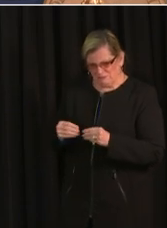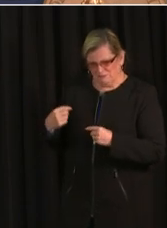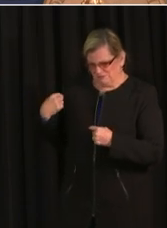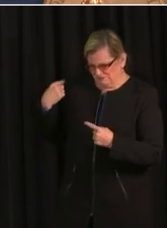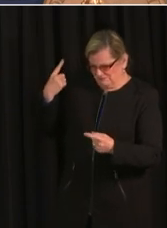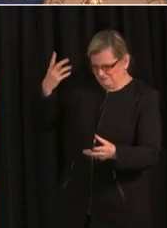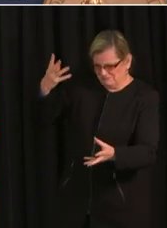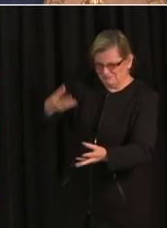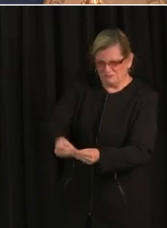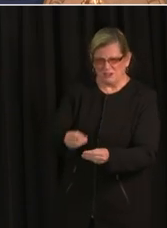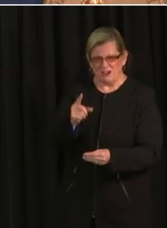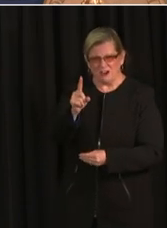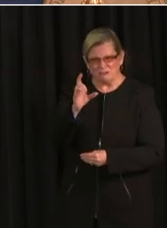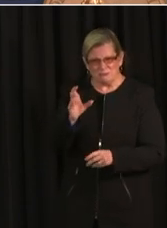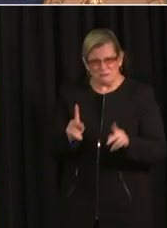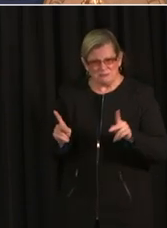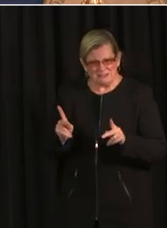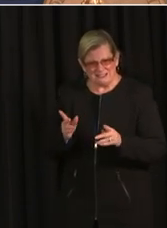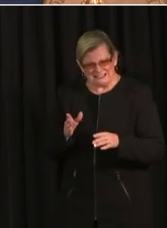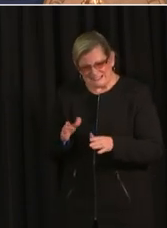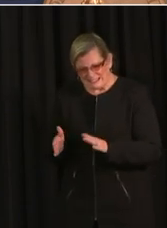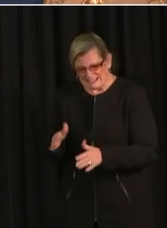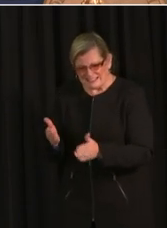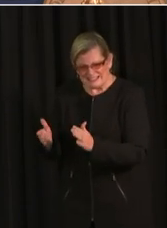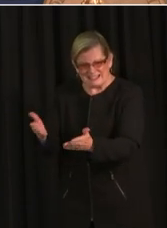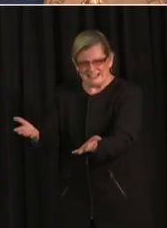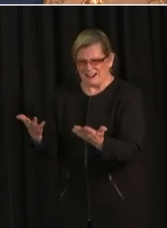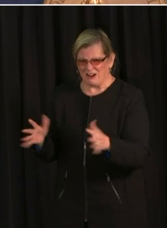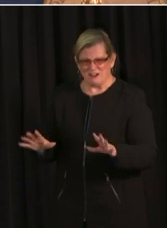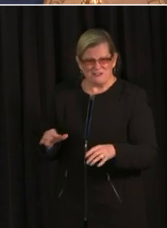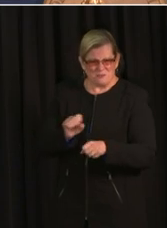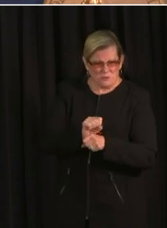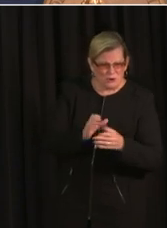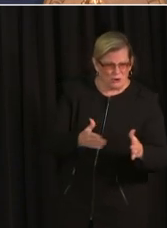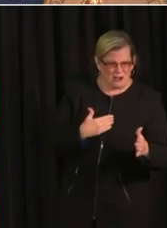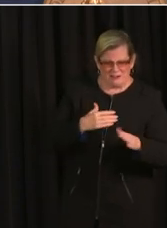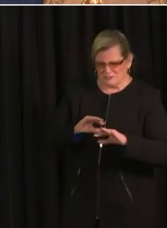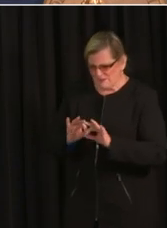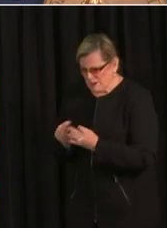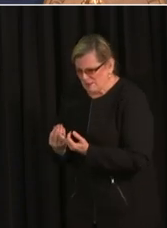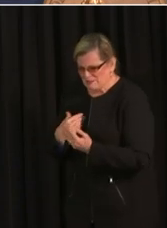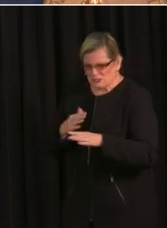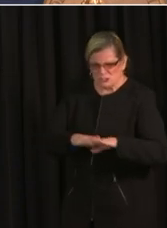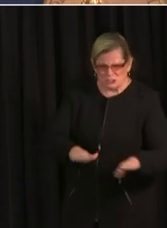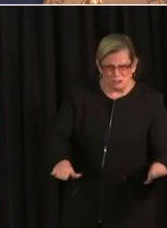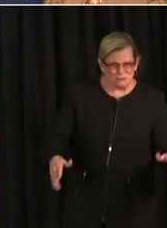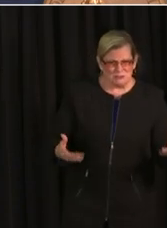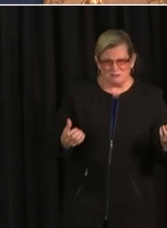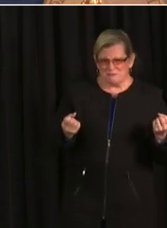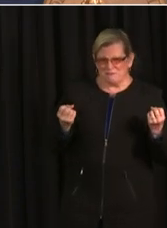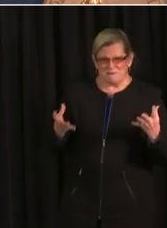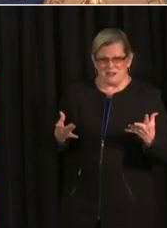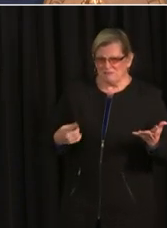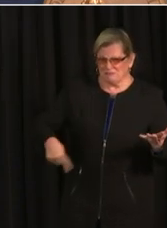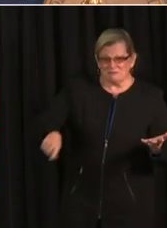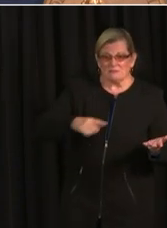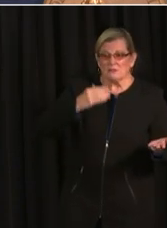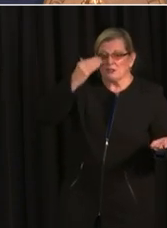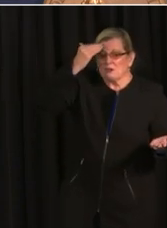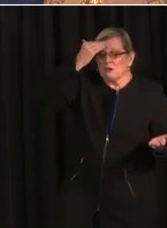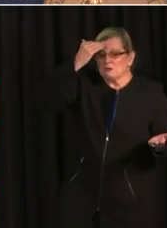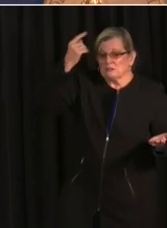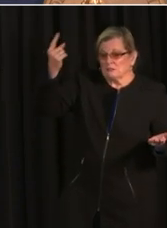families, their coworkers, and the fact that many of us know somebody who's